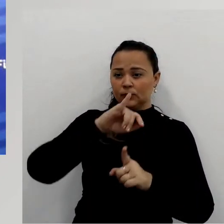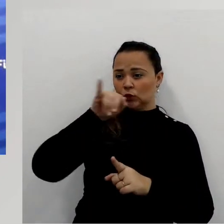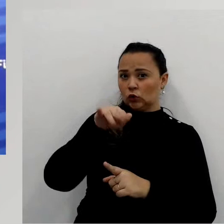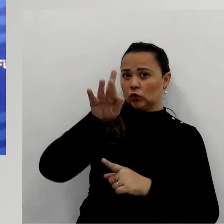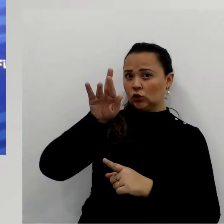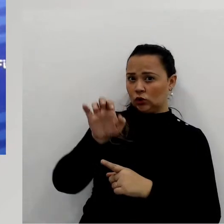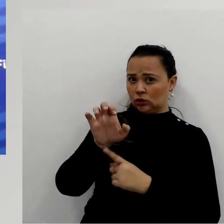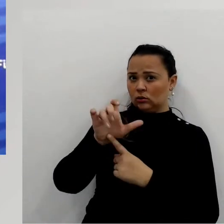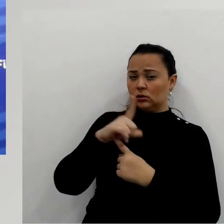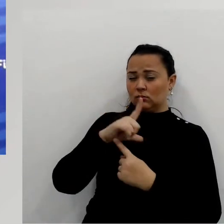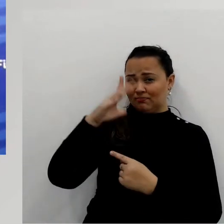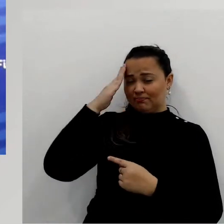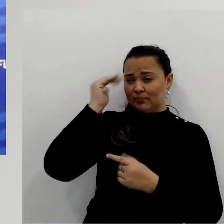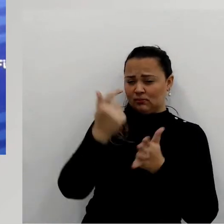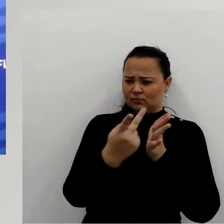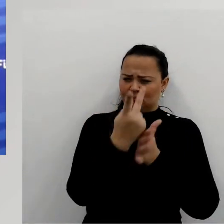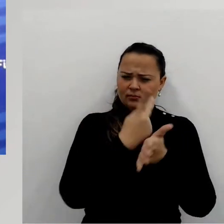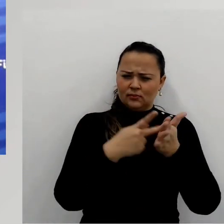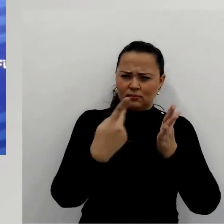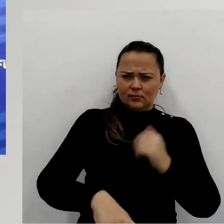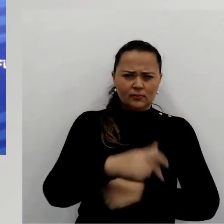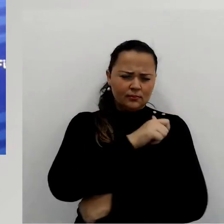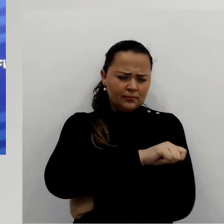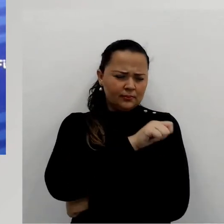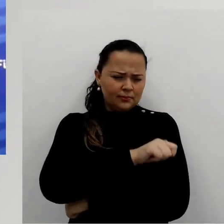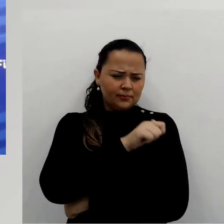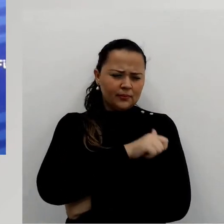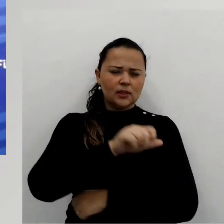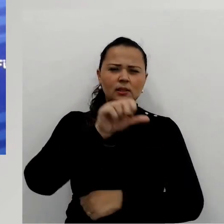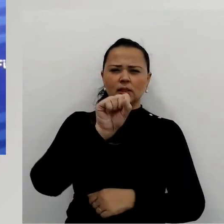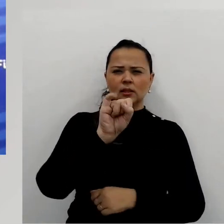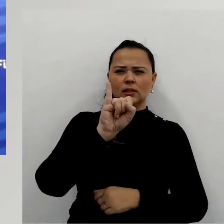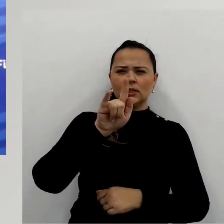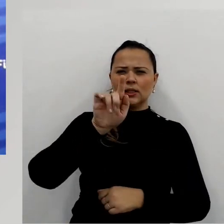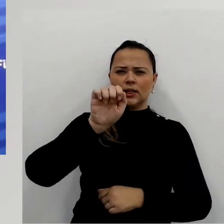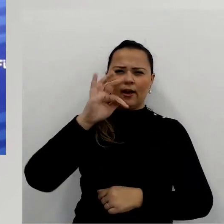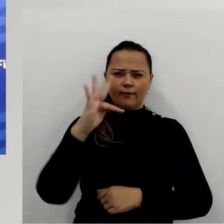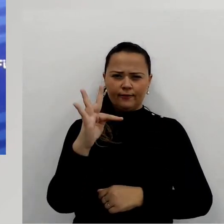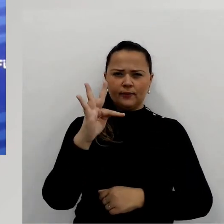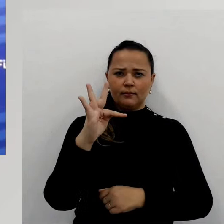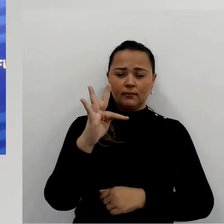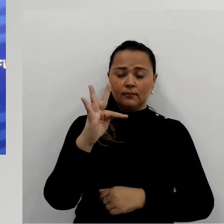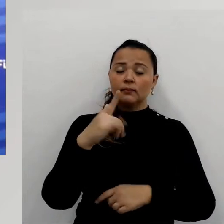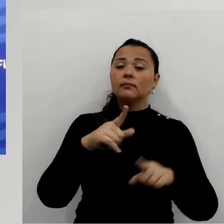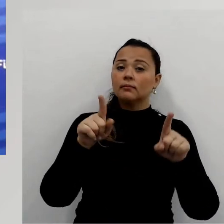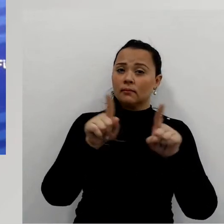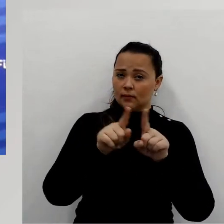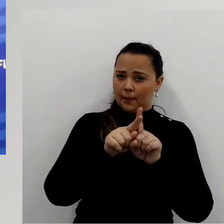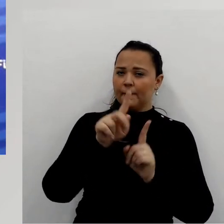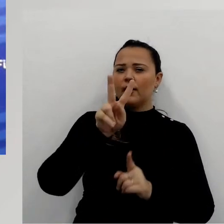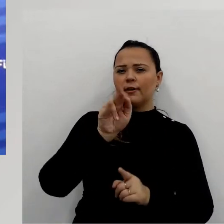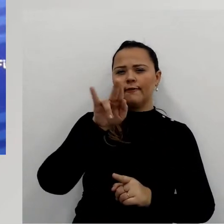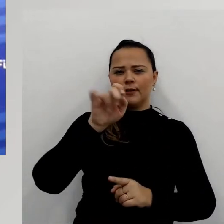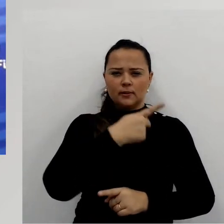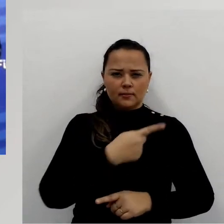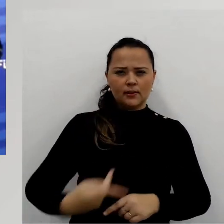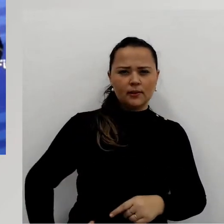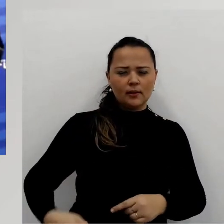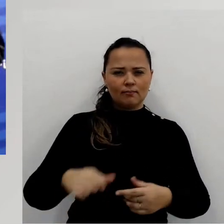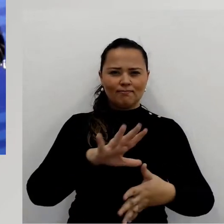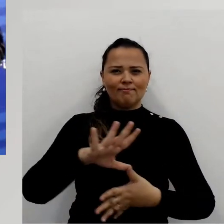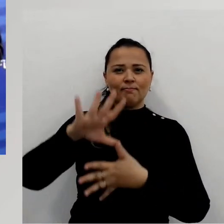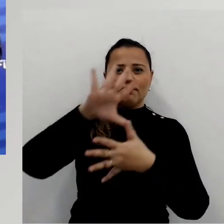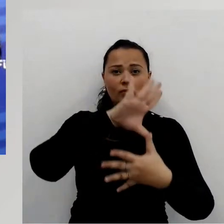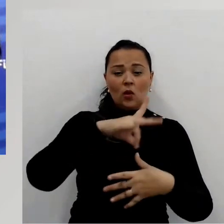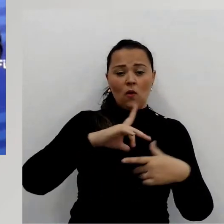Now he's the president of the municipality of Rio de Janeiro, UCGRAF. He was the vice president of